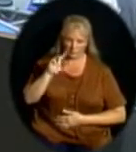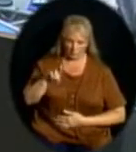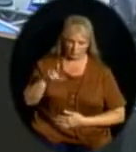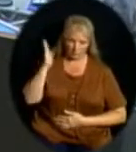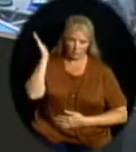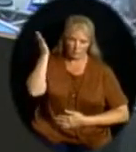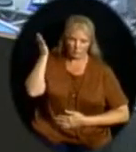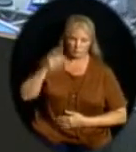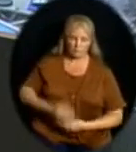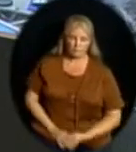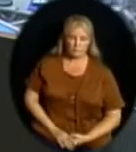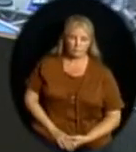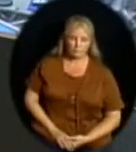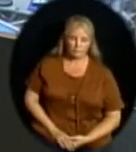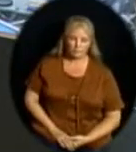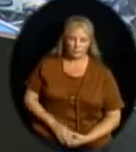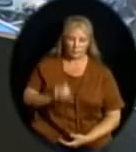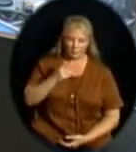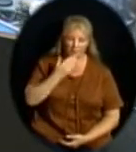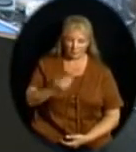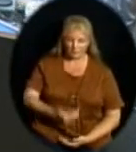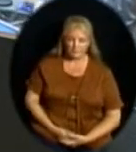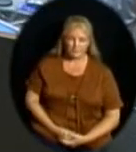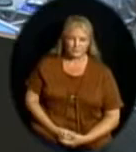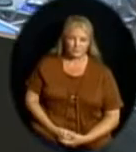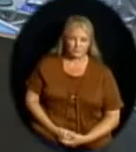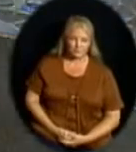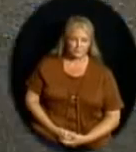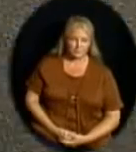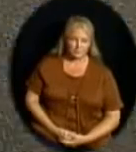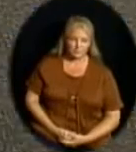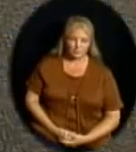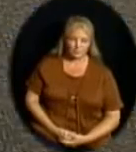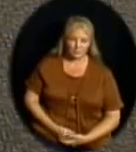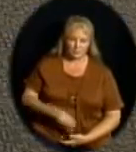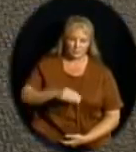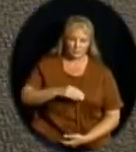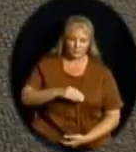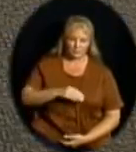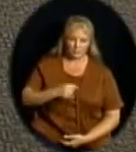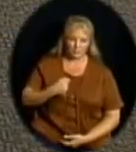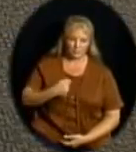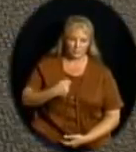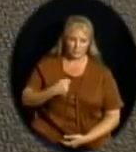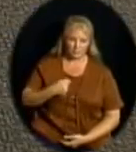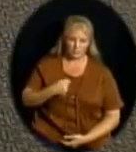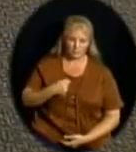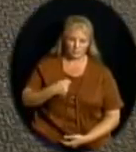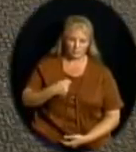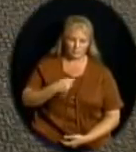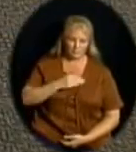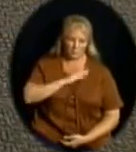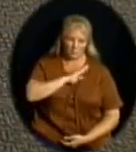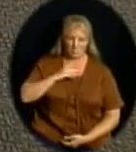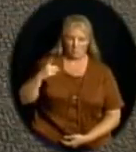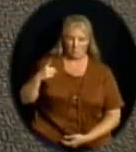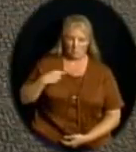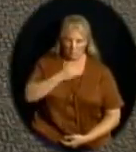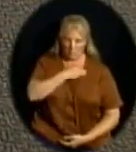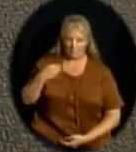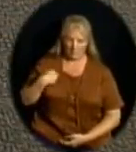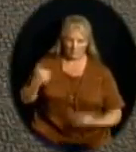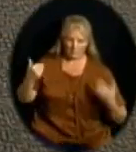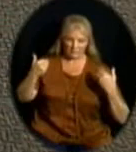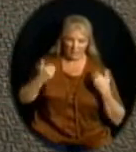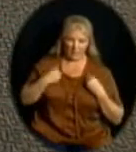Thank you. Would like to point out real quickly that the board has been provided the binder for the budget development information,